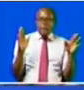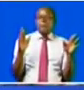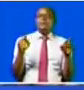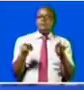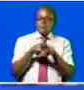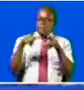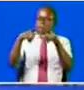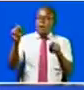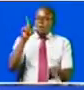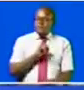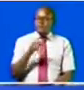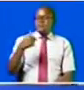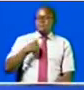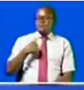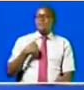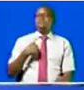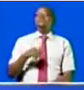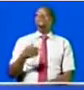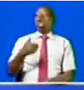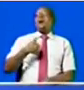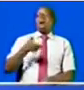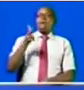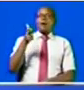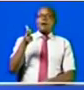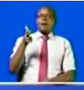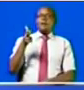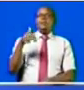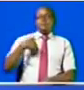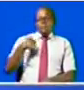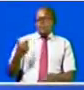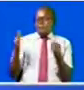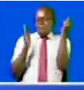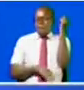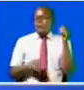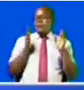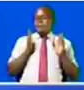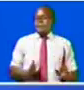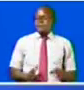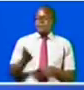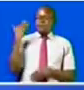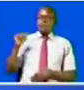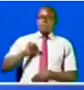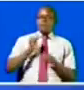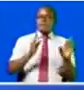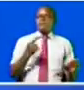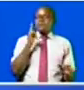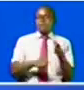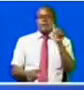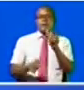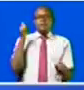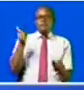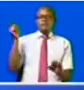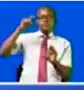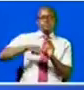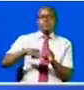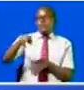told that I usually use guns and I'm a very violent person. The former senator says he declined to board the